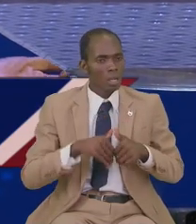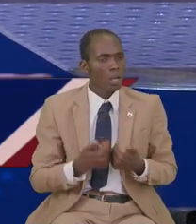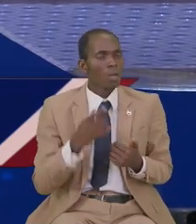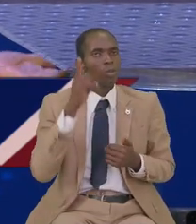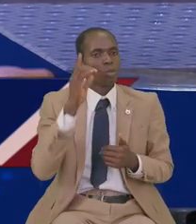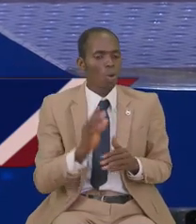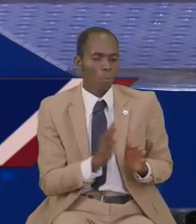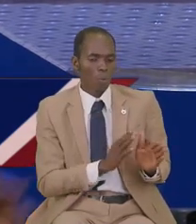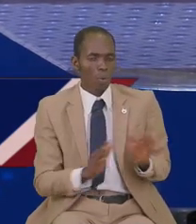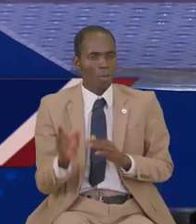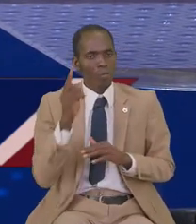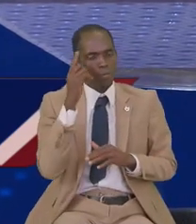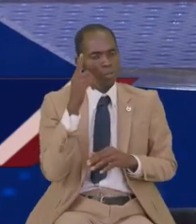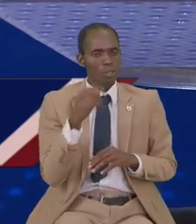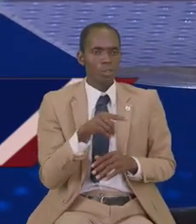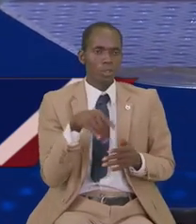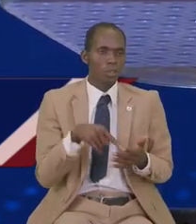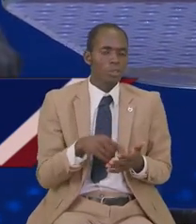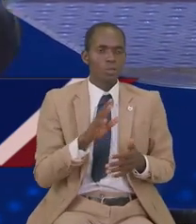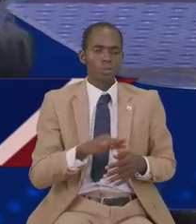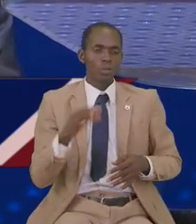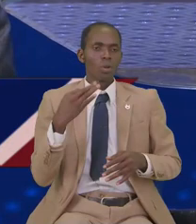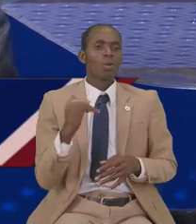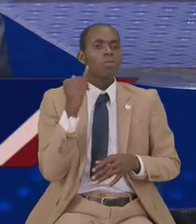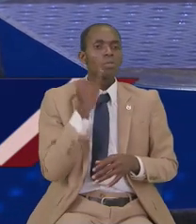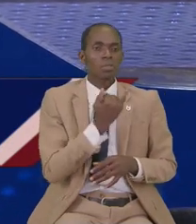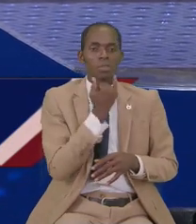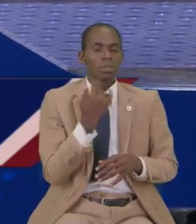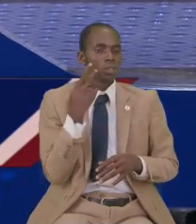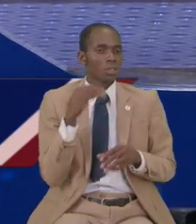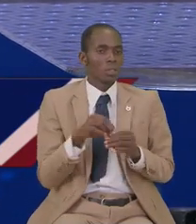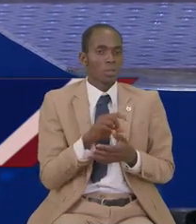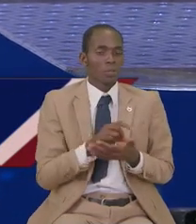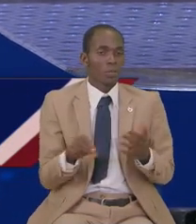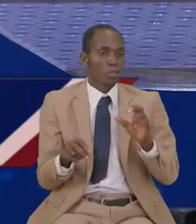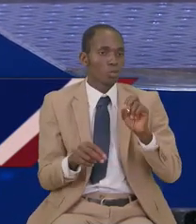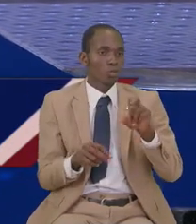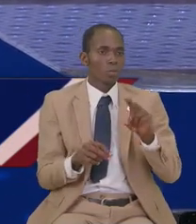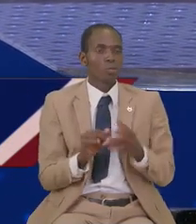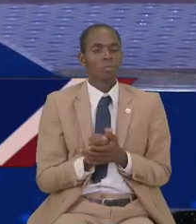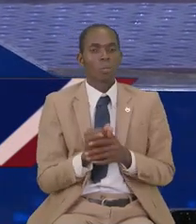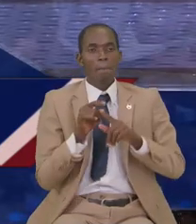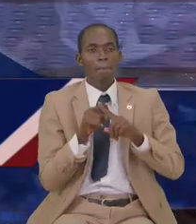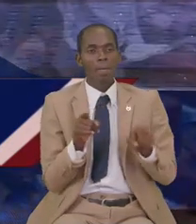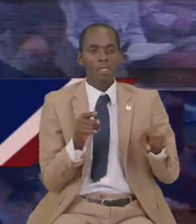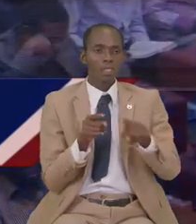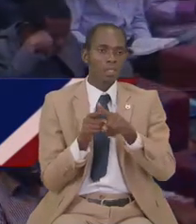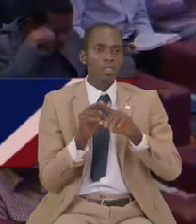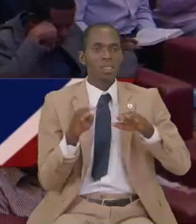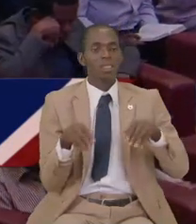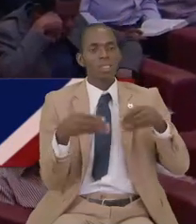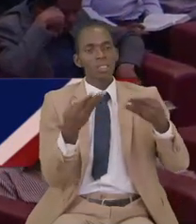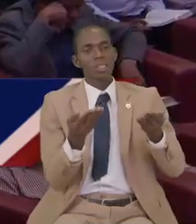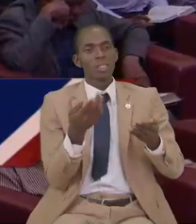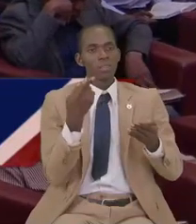children. Is that not so, O Israel? What did they do? Look at verse 12. In verse 12, but ye gave the